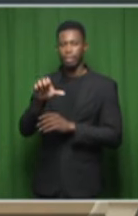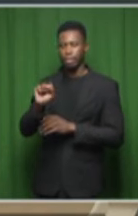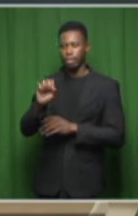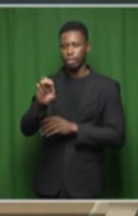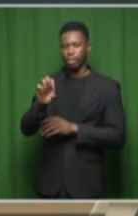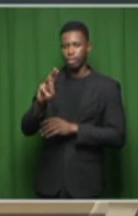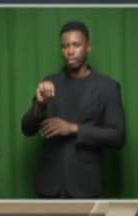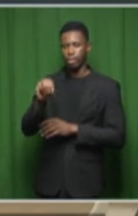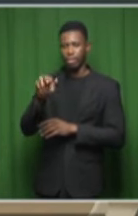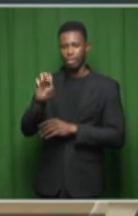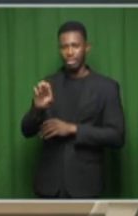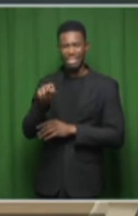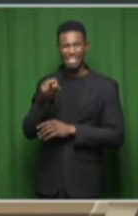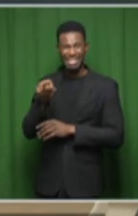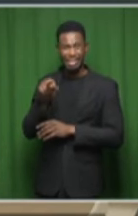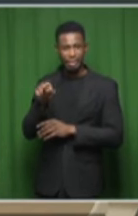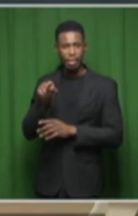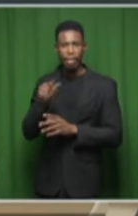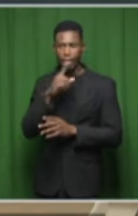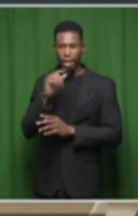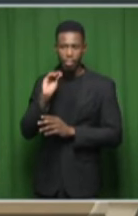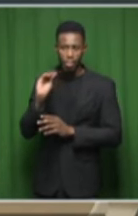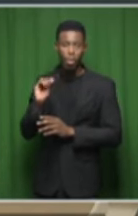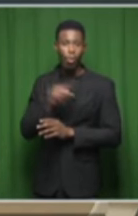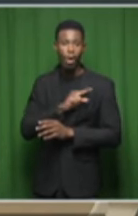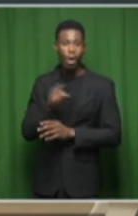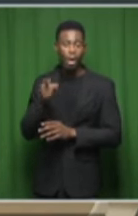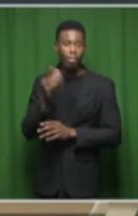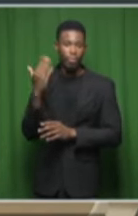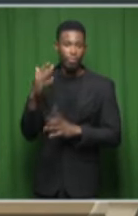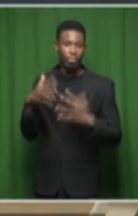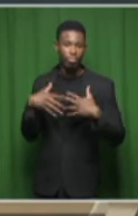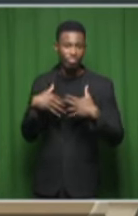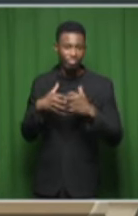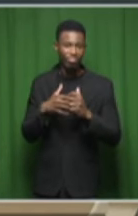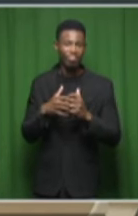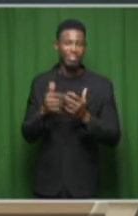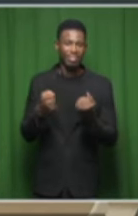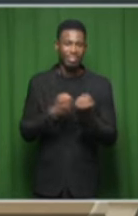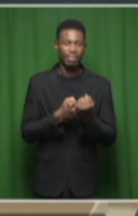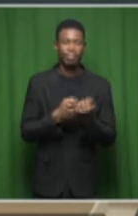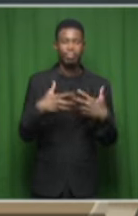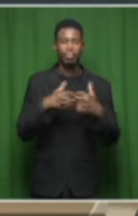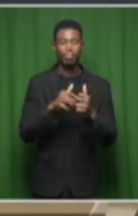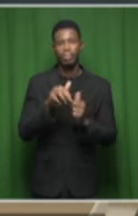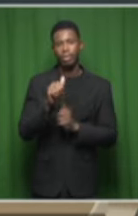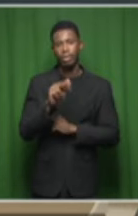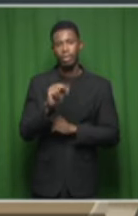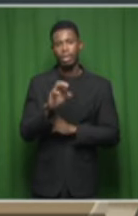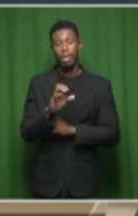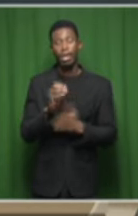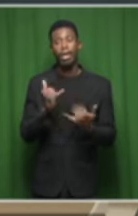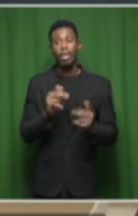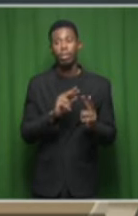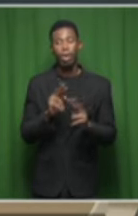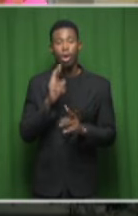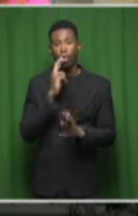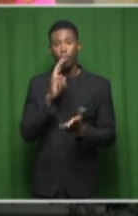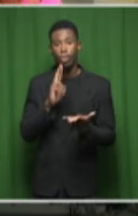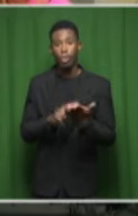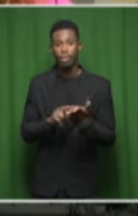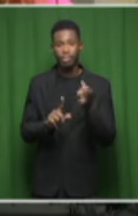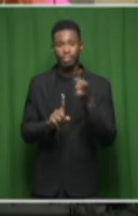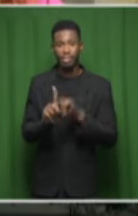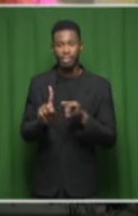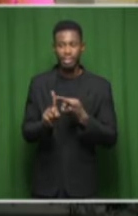one of the founders of the ANC. For more on this, we cross now to our reporter, Jayed Paulse, who is there.